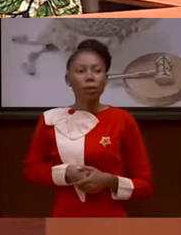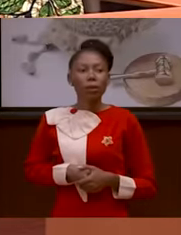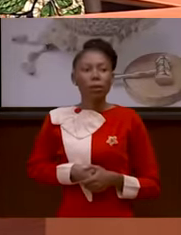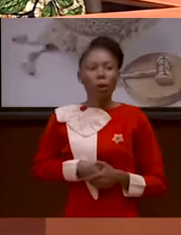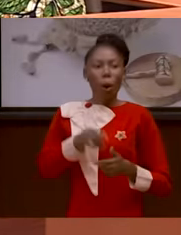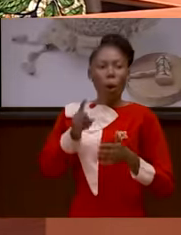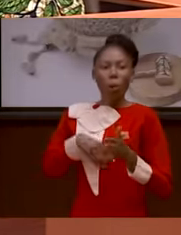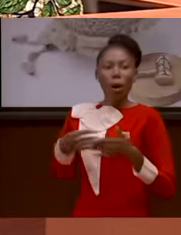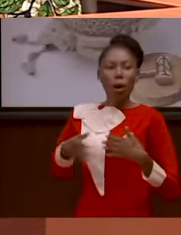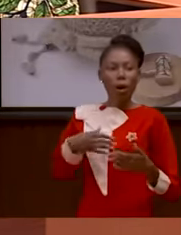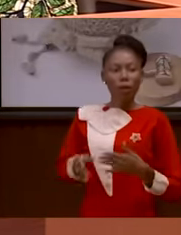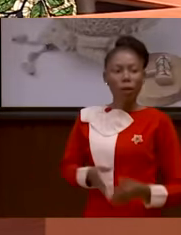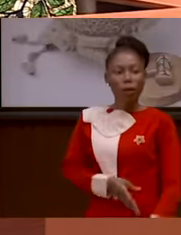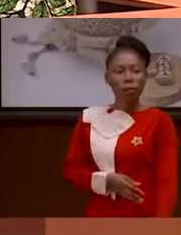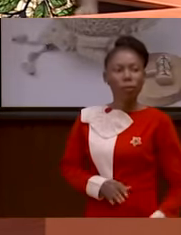Whatever